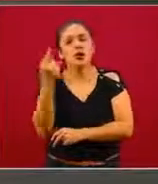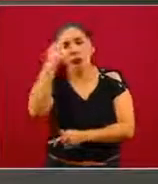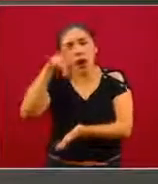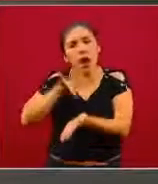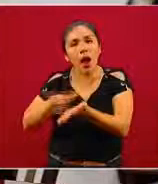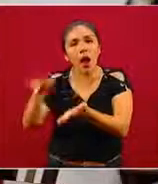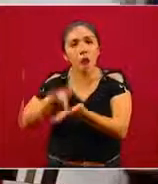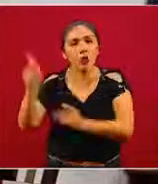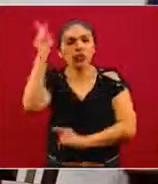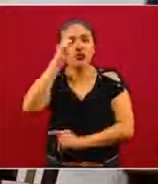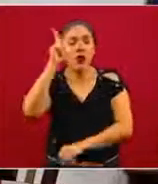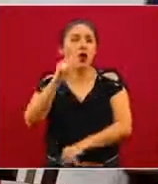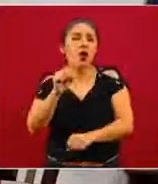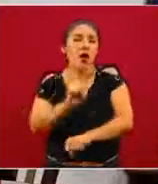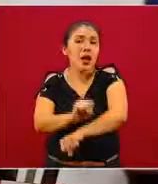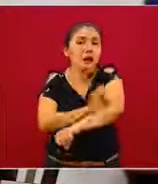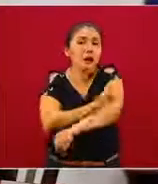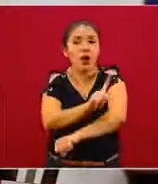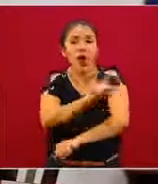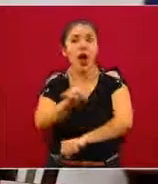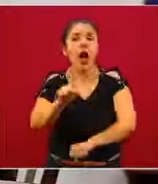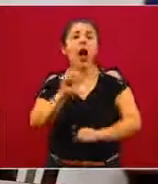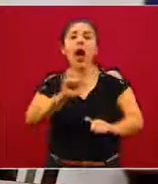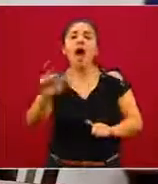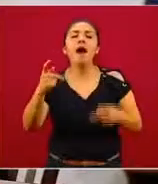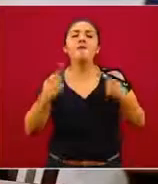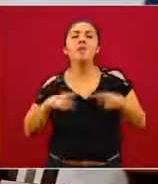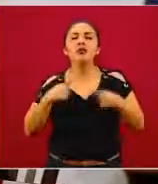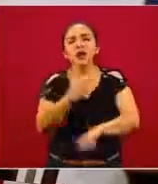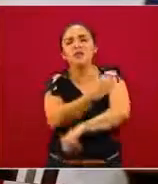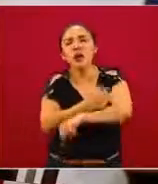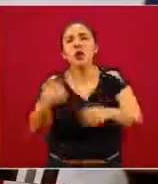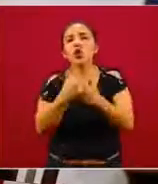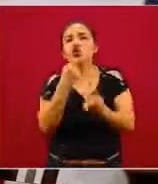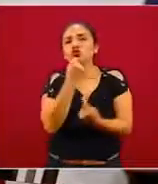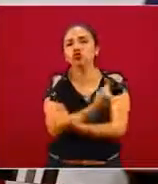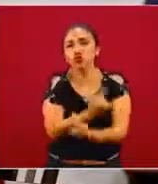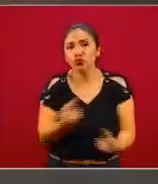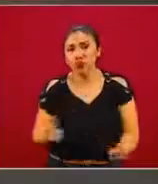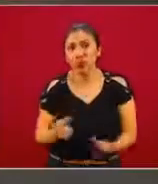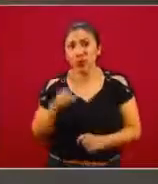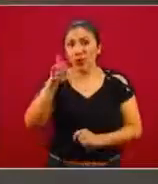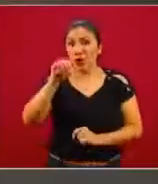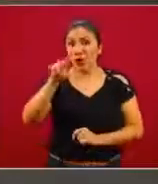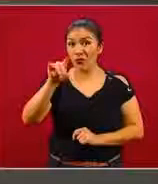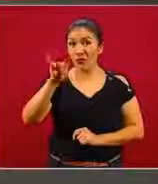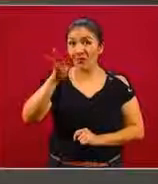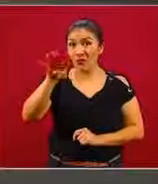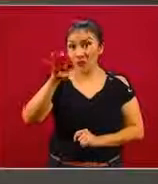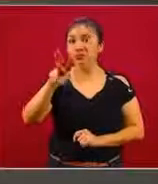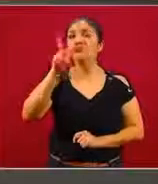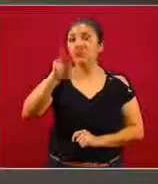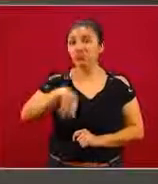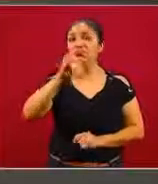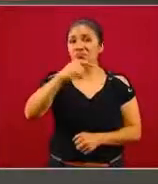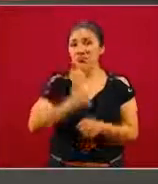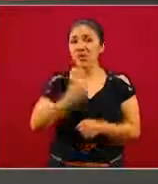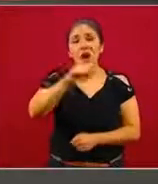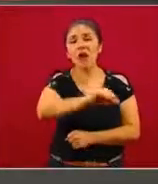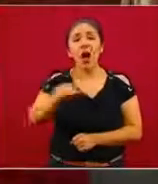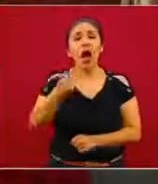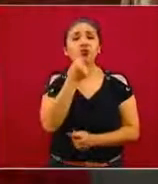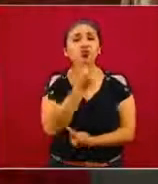and providing psychological and emotional help measures for parents with young children.